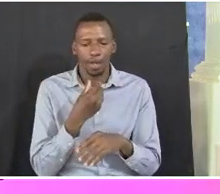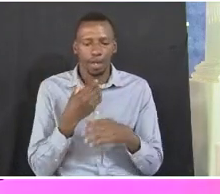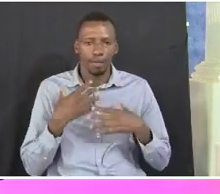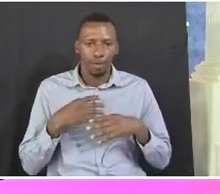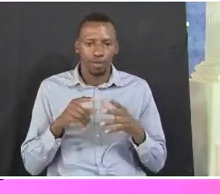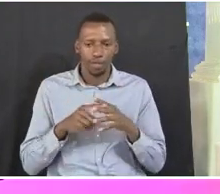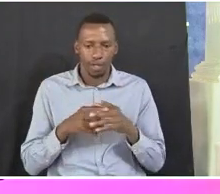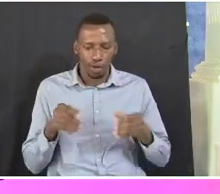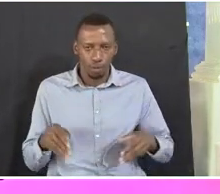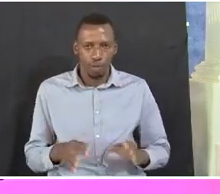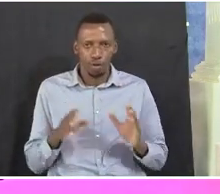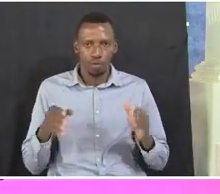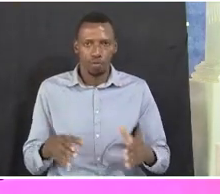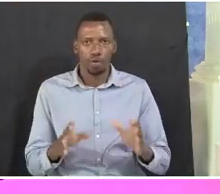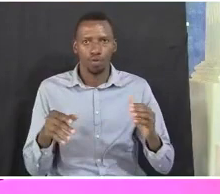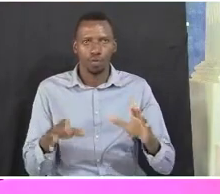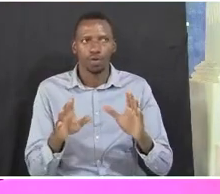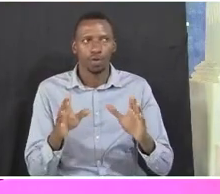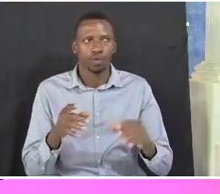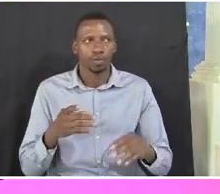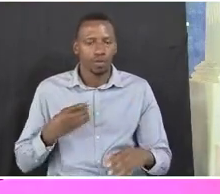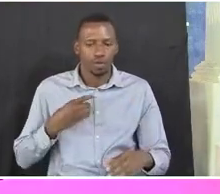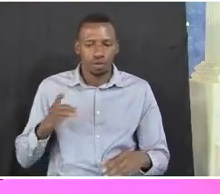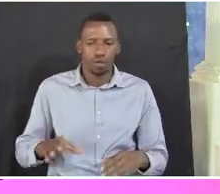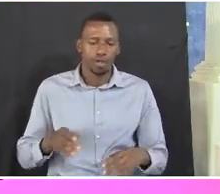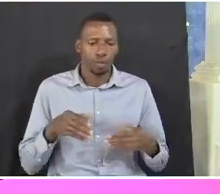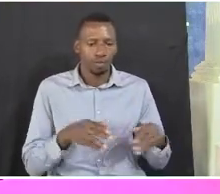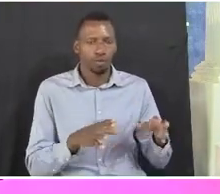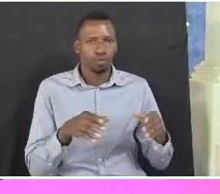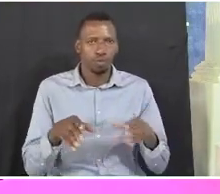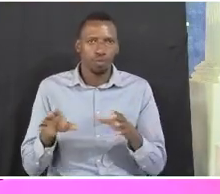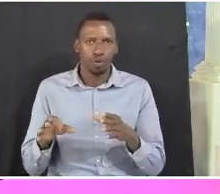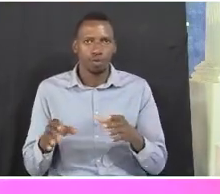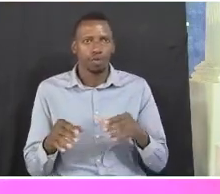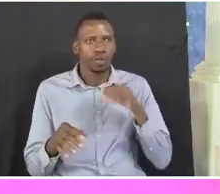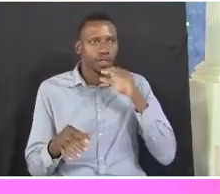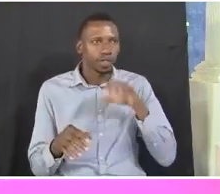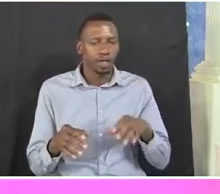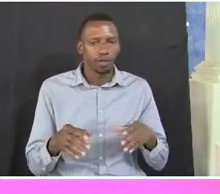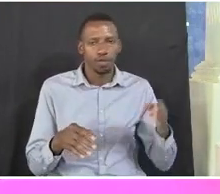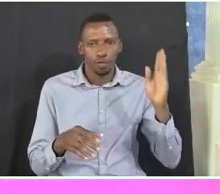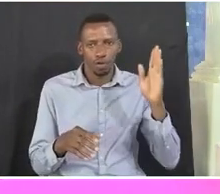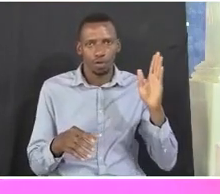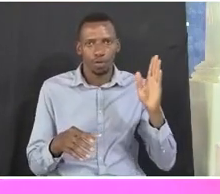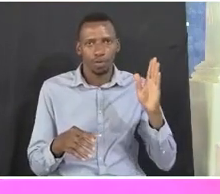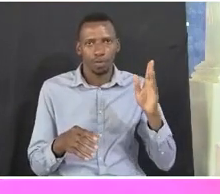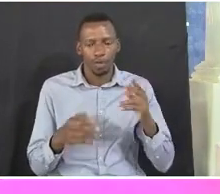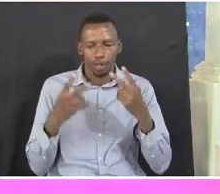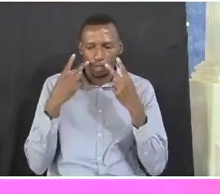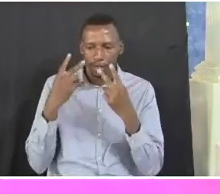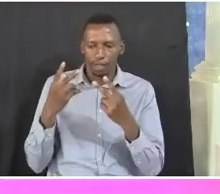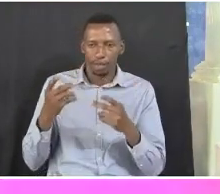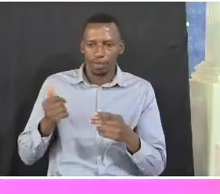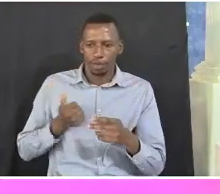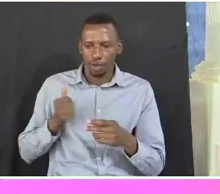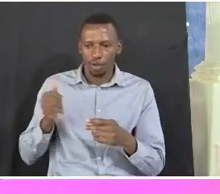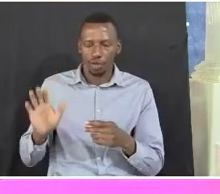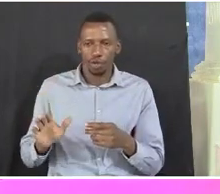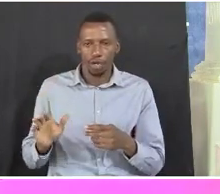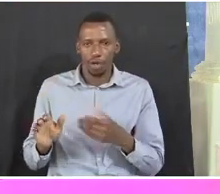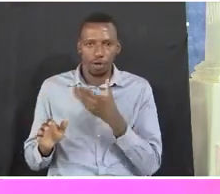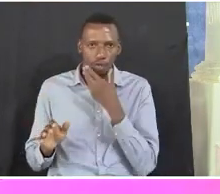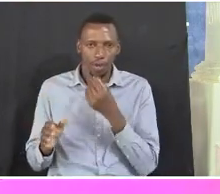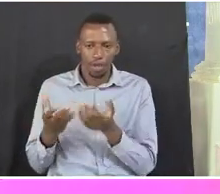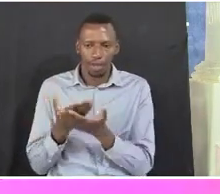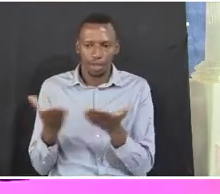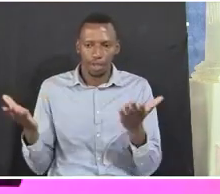the earth, and daughters were born to them, that sons of God saw the daughters of men, that they